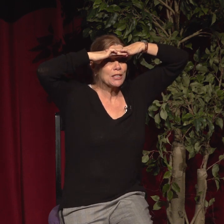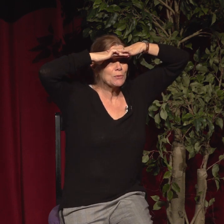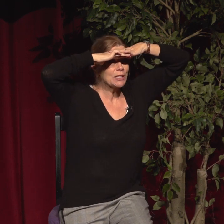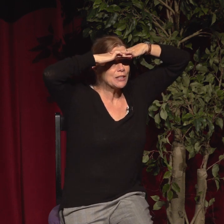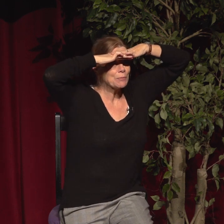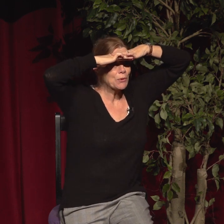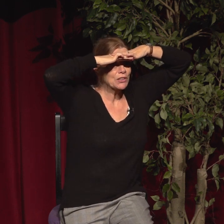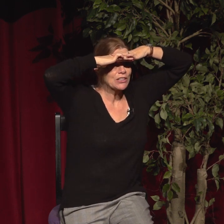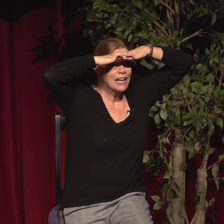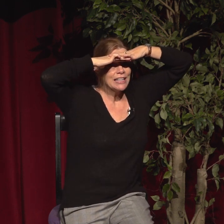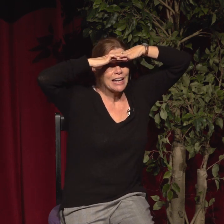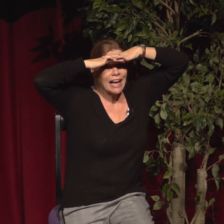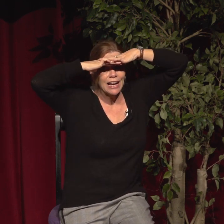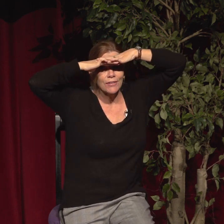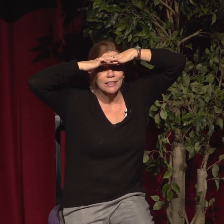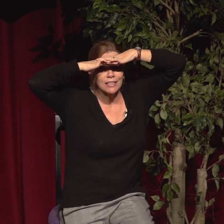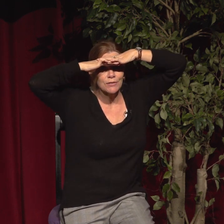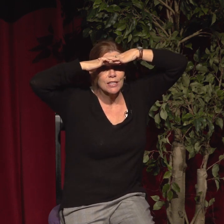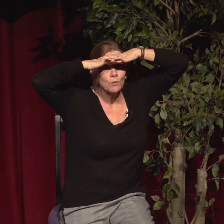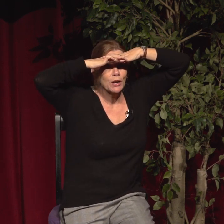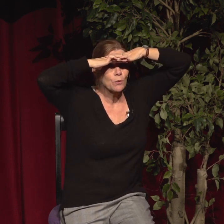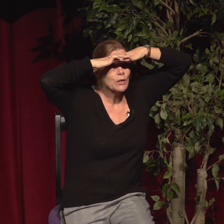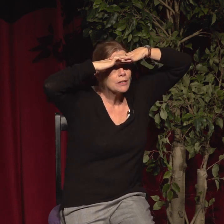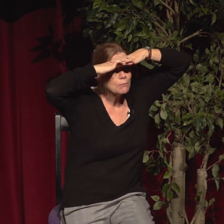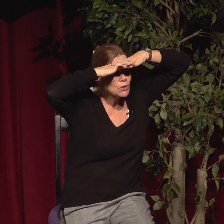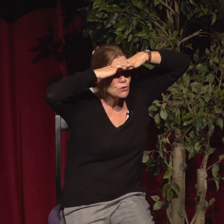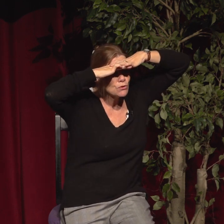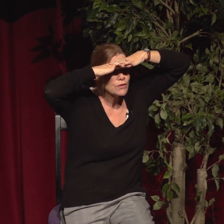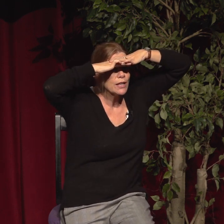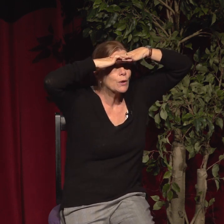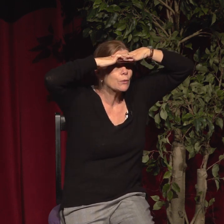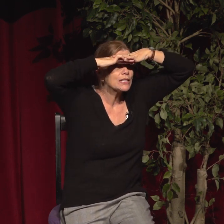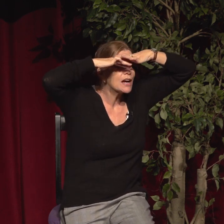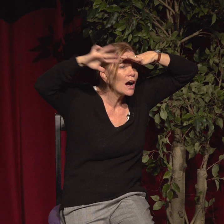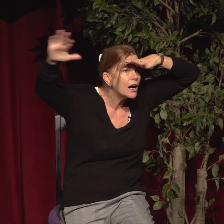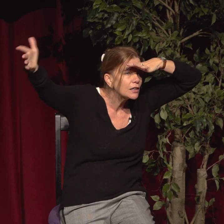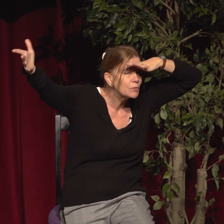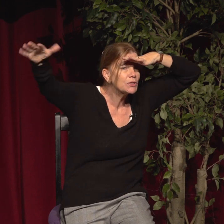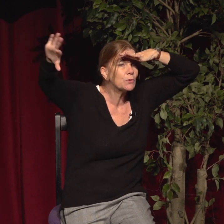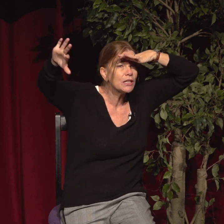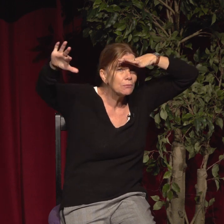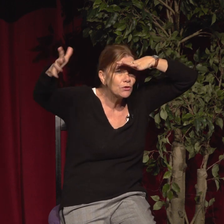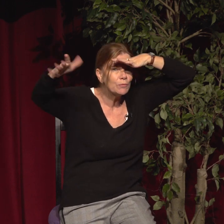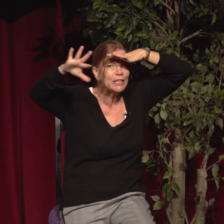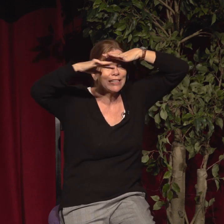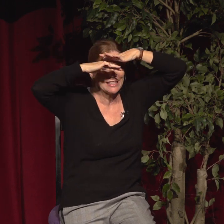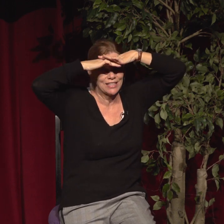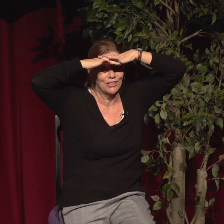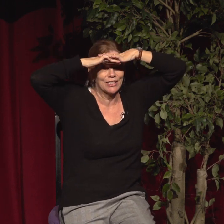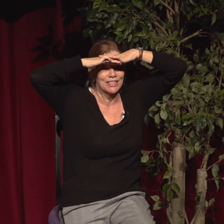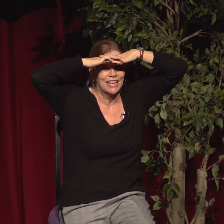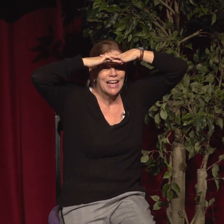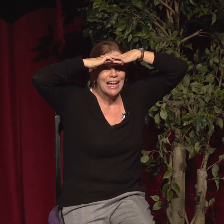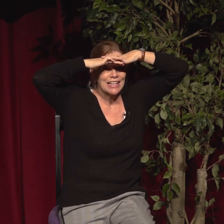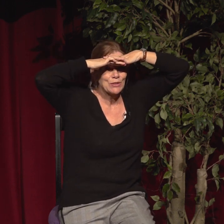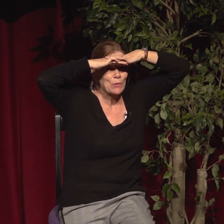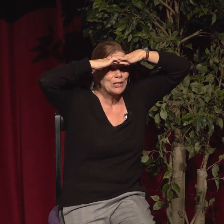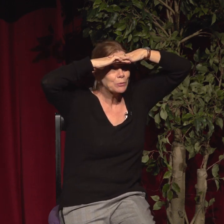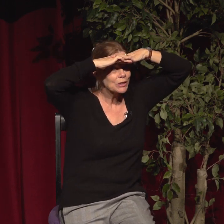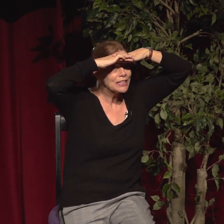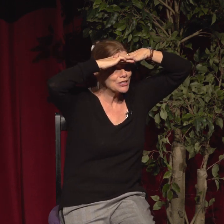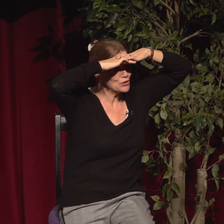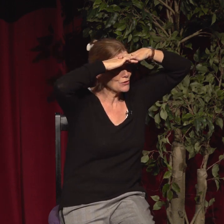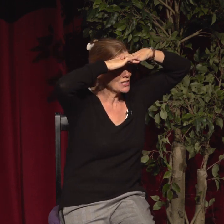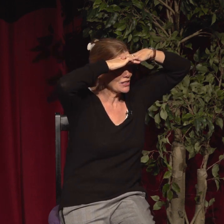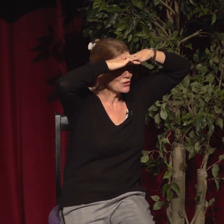it's really, really important to have activities where we move and where we toggle between movement and stillness as a